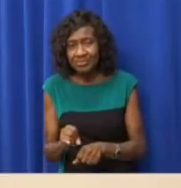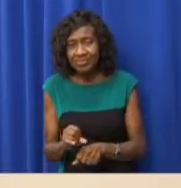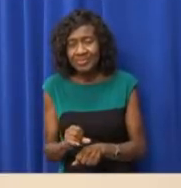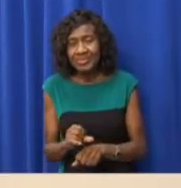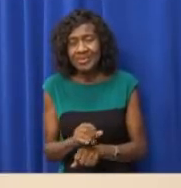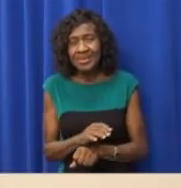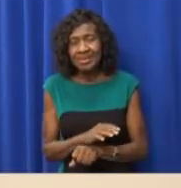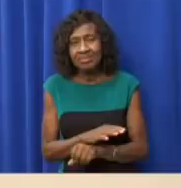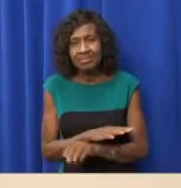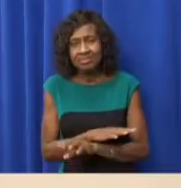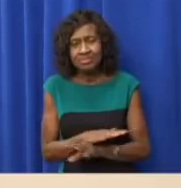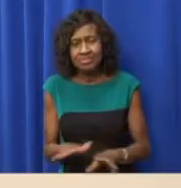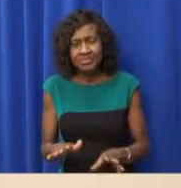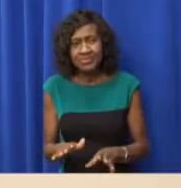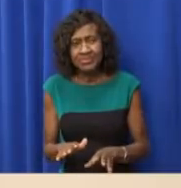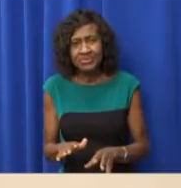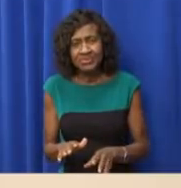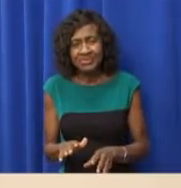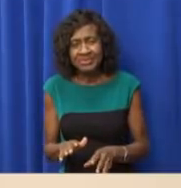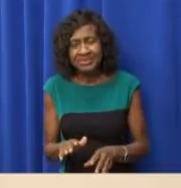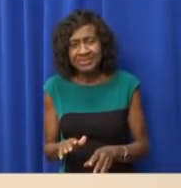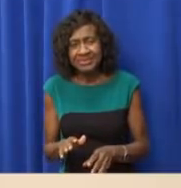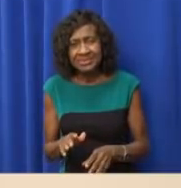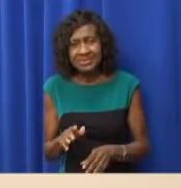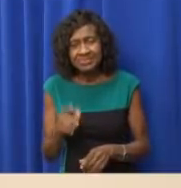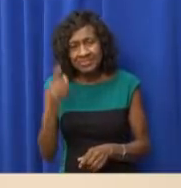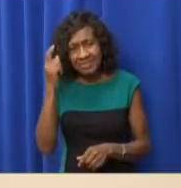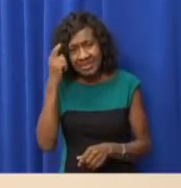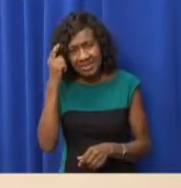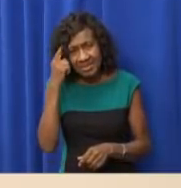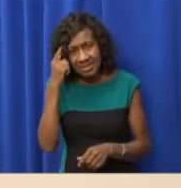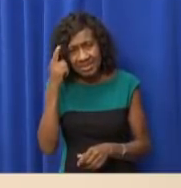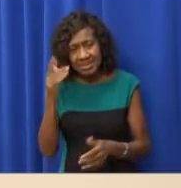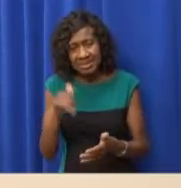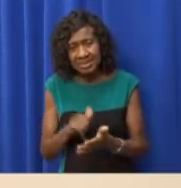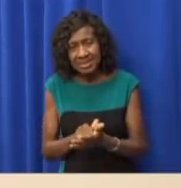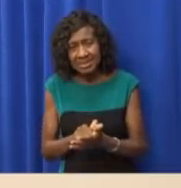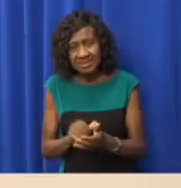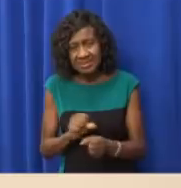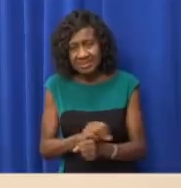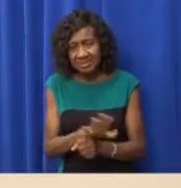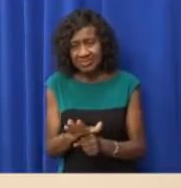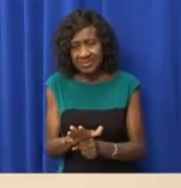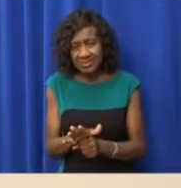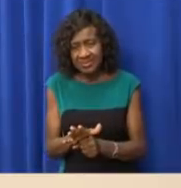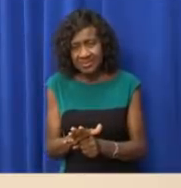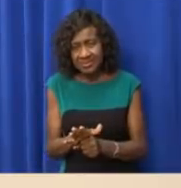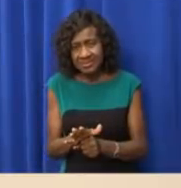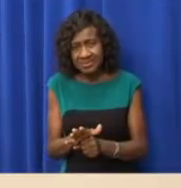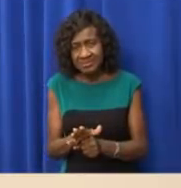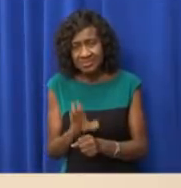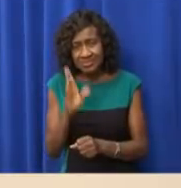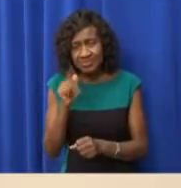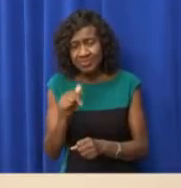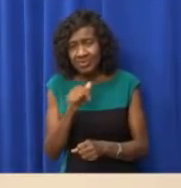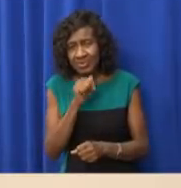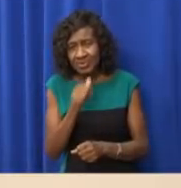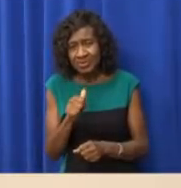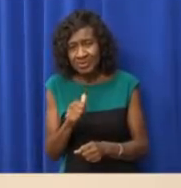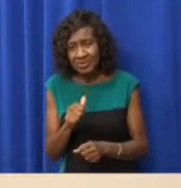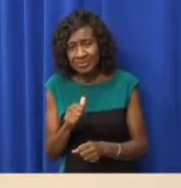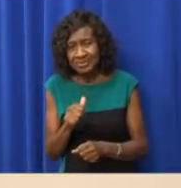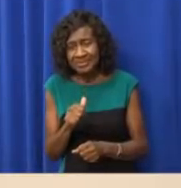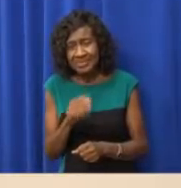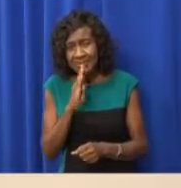ourselves because we think that the virus is really not going to do us too badly if we get it,